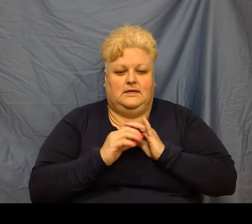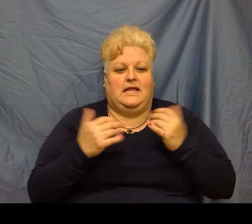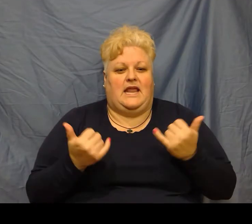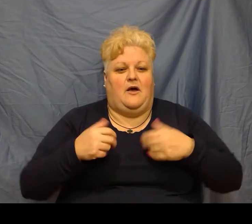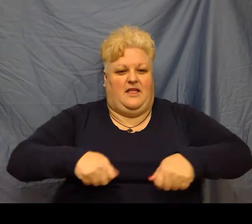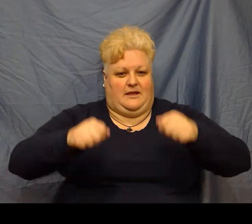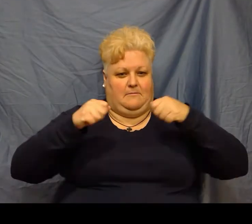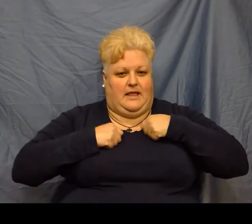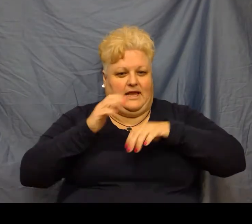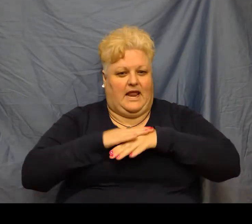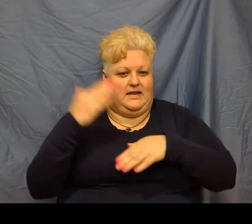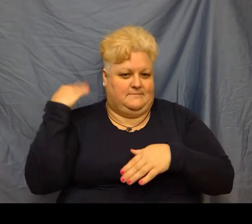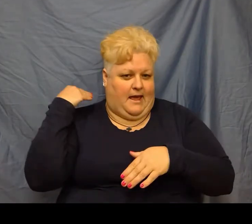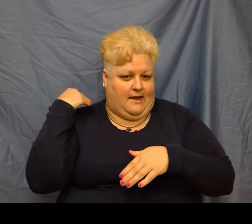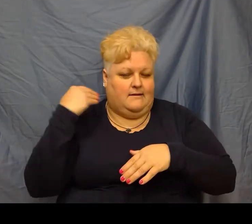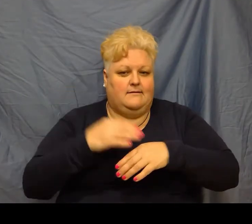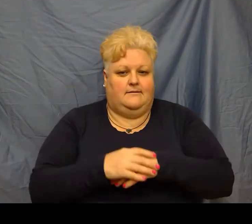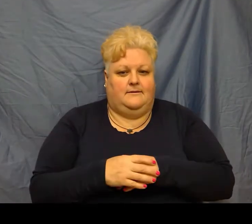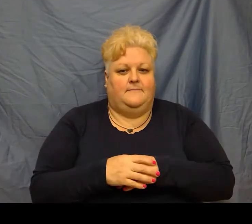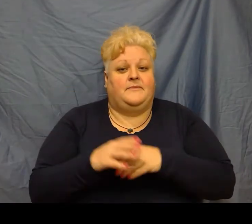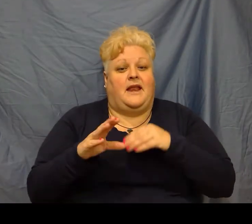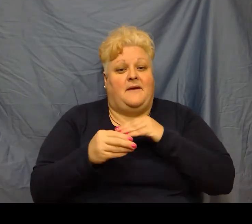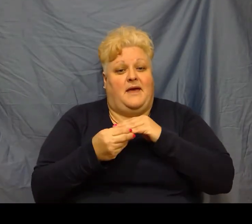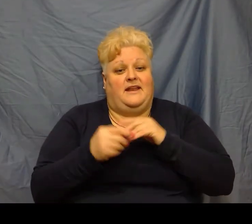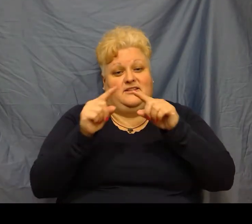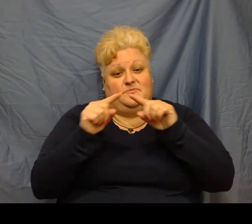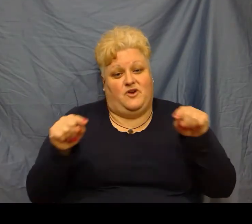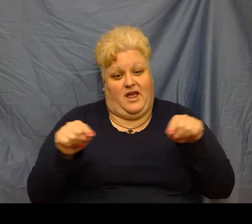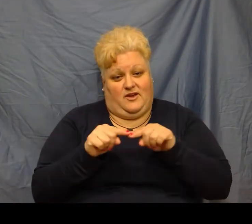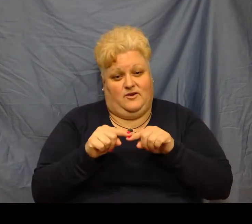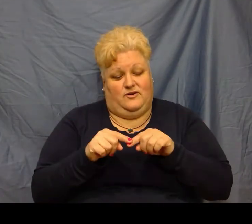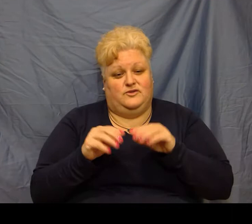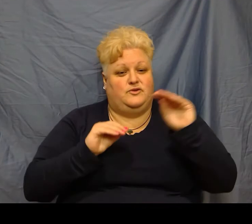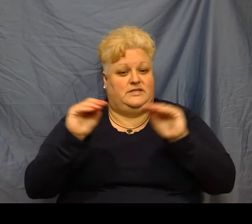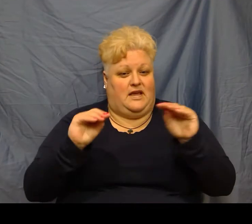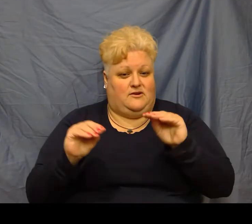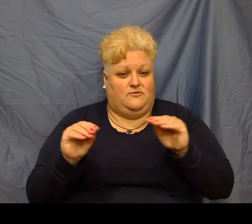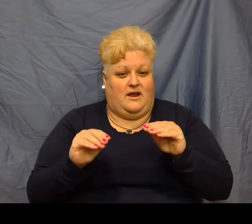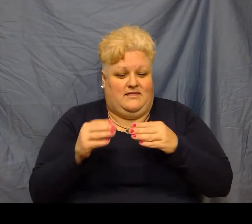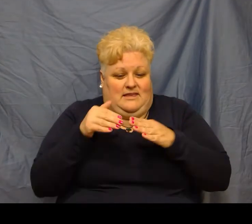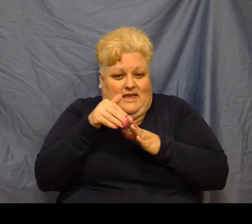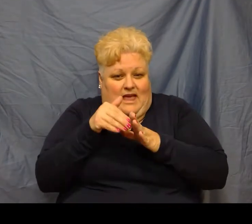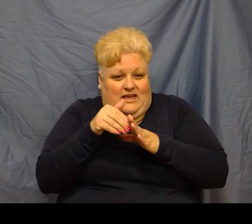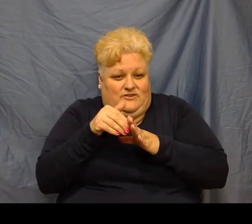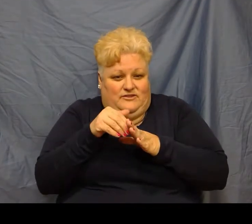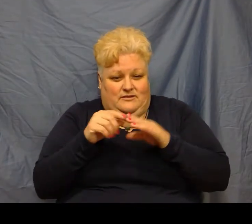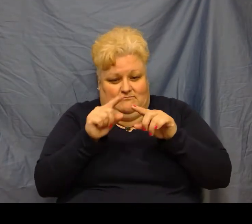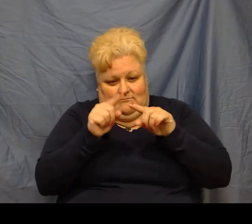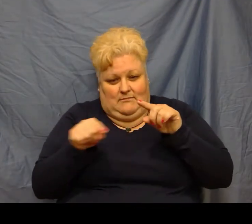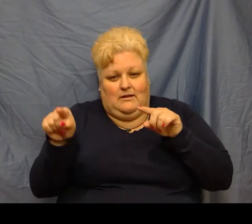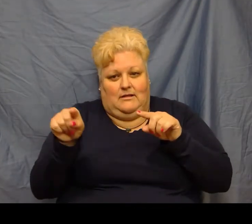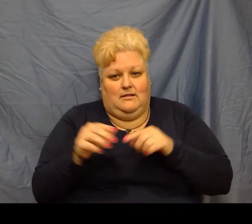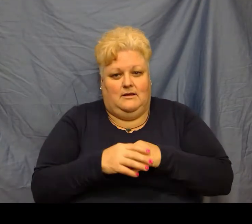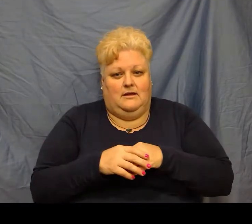I'm adding like the blanket on his back. And I'm adding some triangles to decorate the edge.